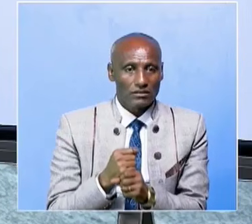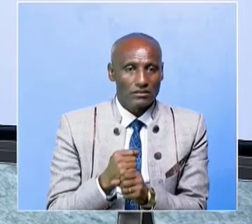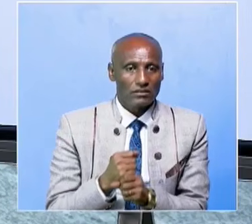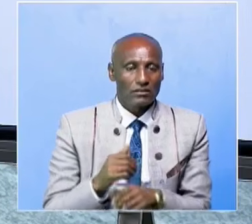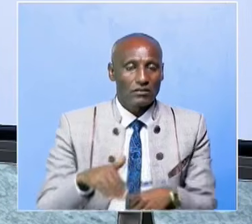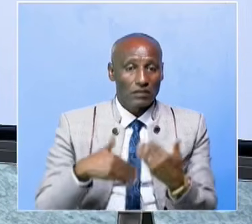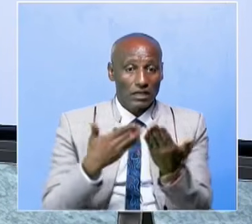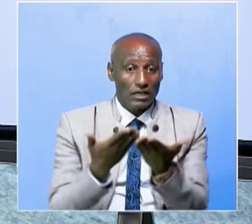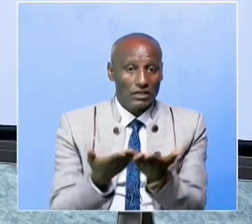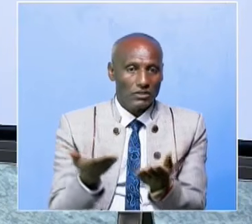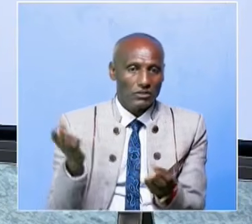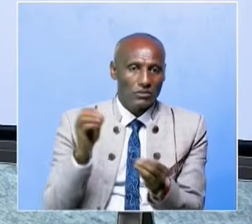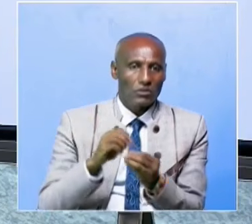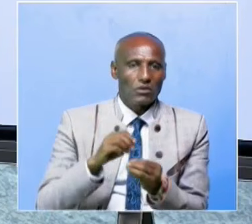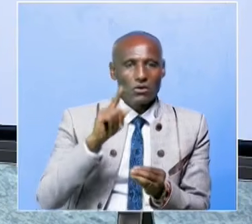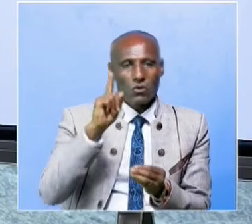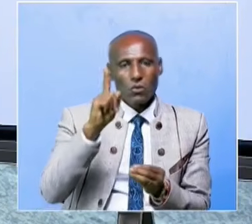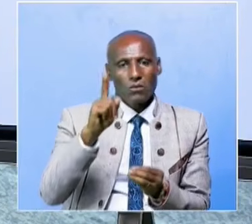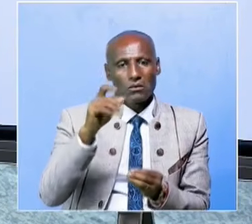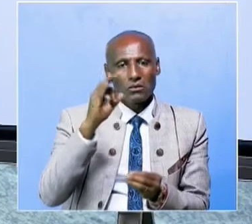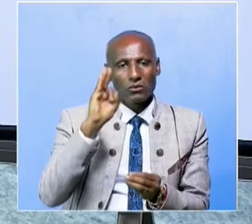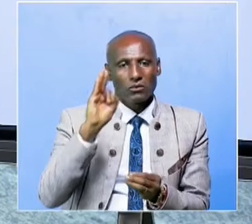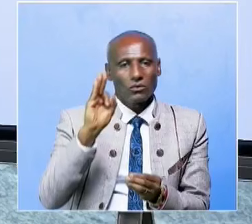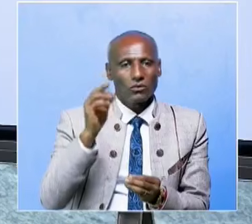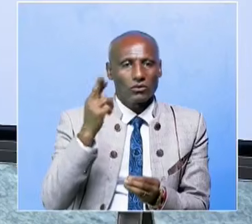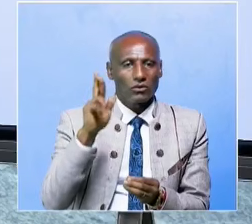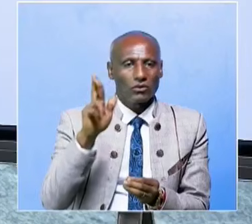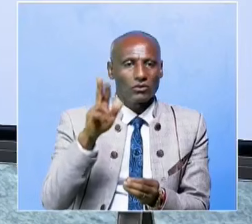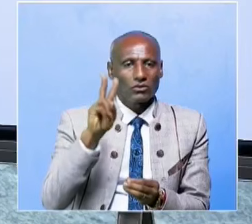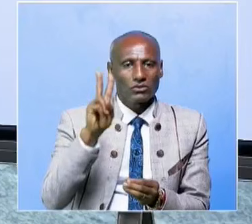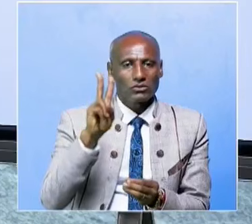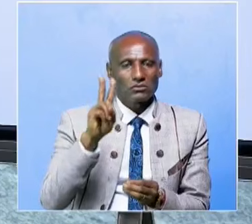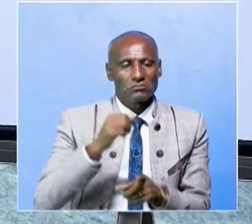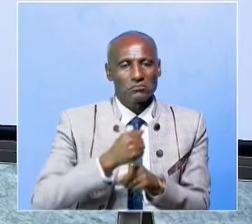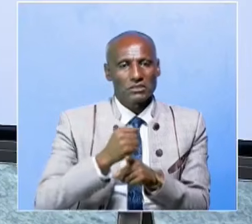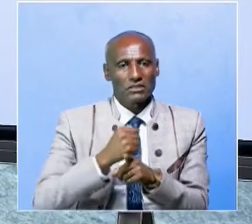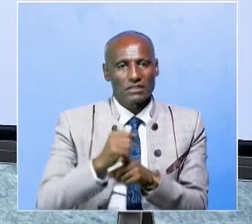two exercises and we'll close our class.